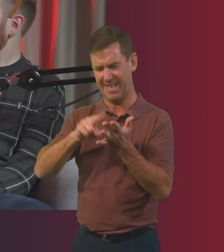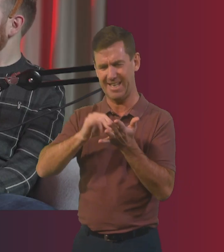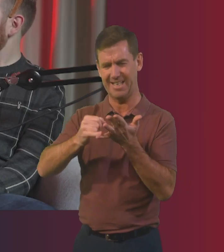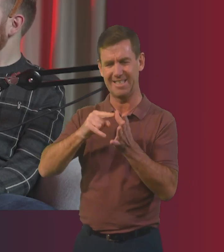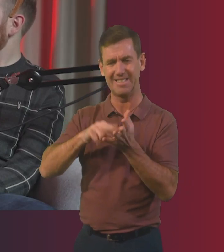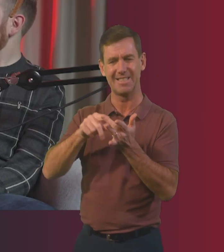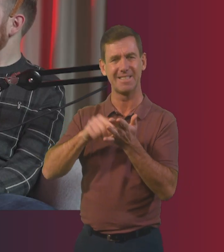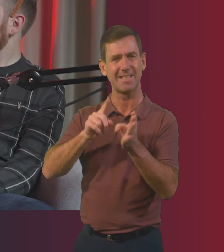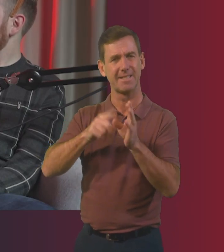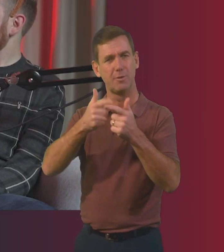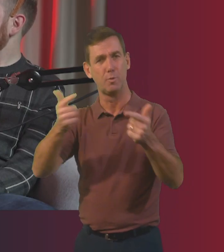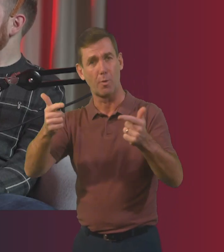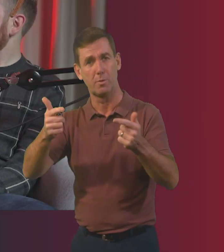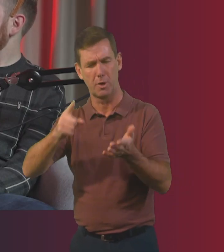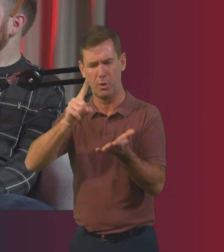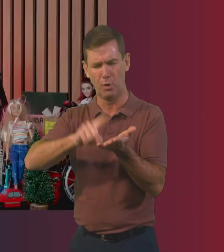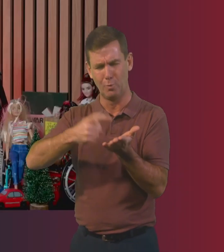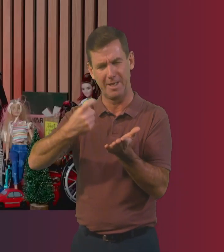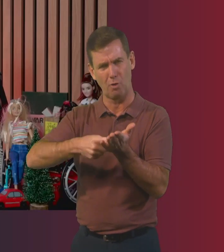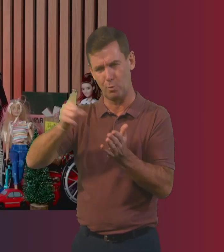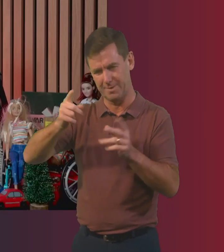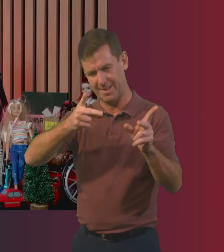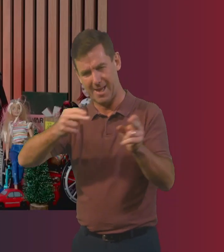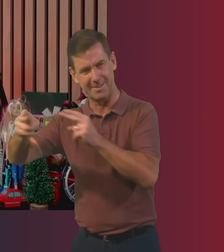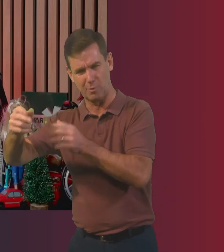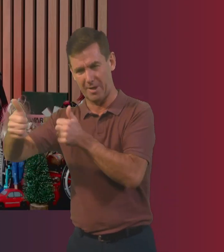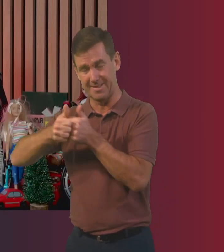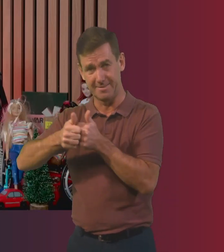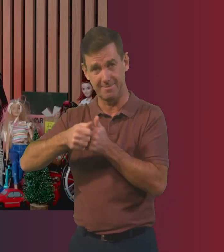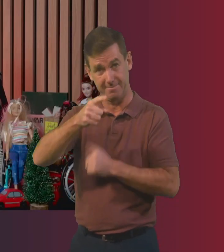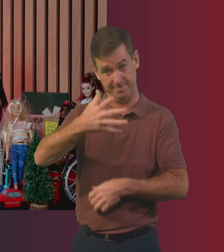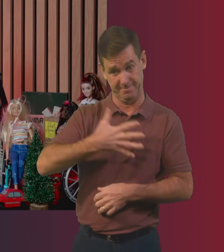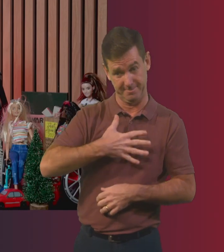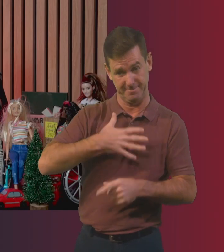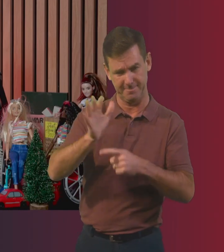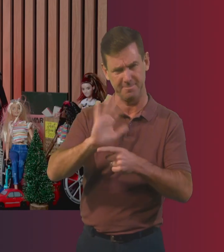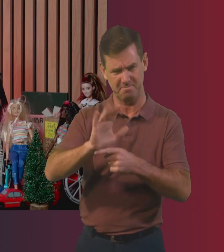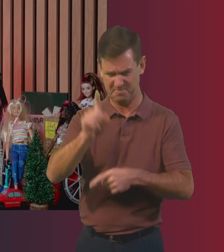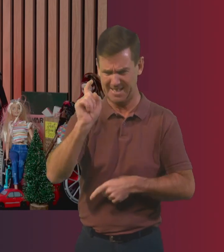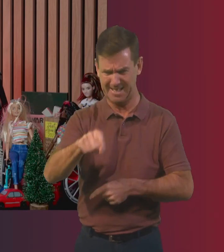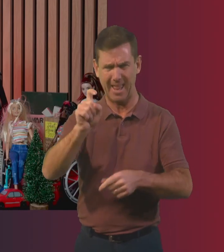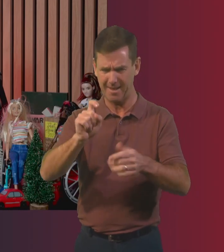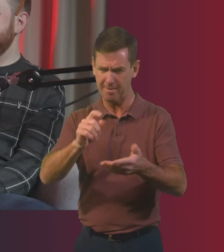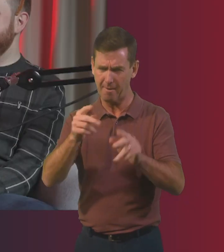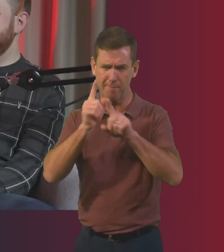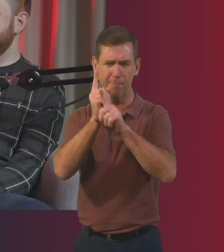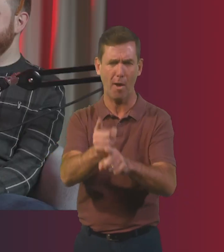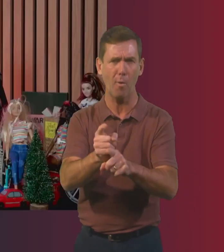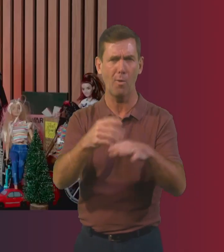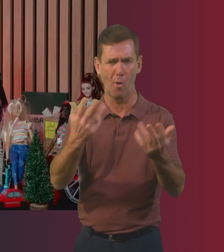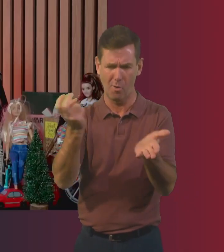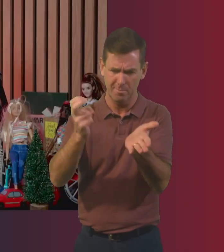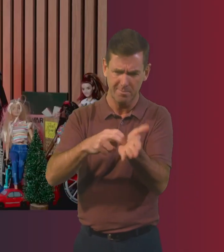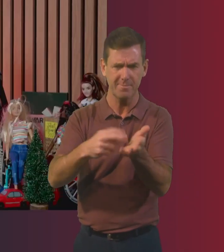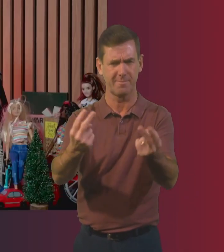Studios, and our editorial assistant, Lucy Rose at Wonderly. If you like this episode, click follow or subscribe. Tell all your friends, and